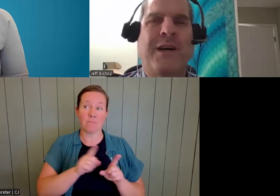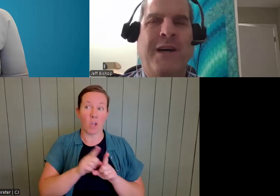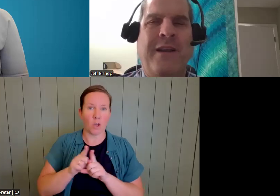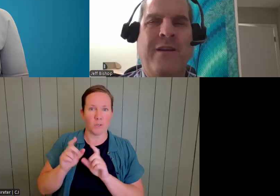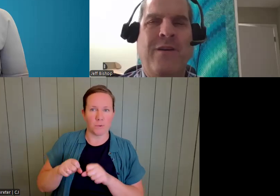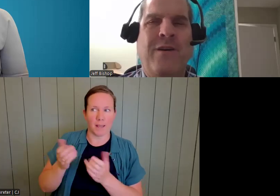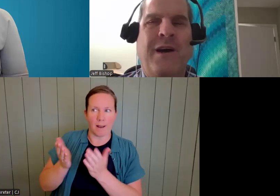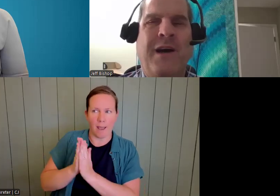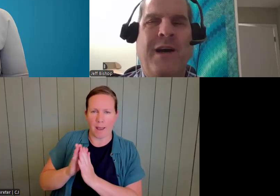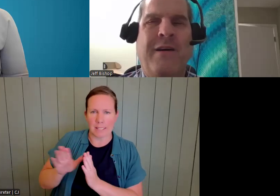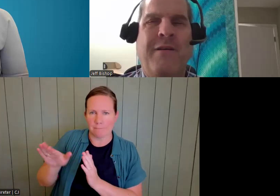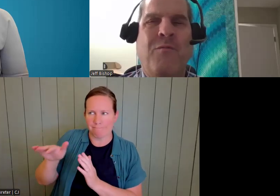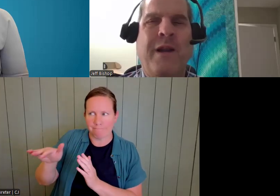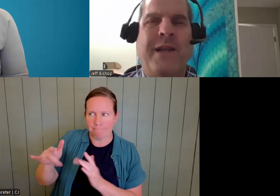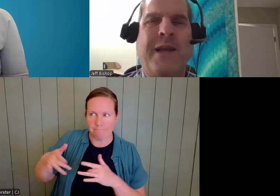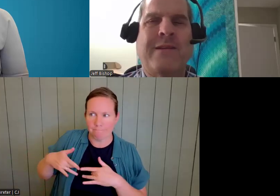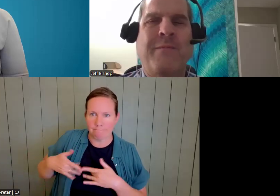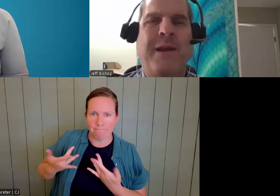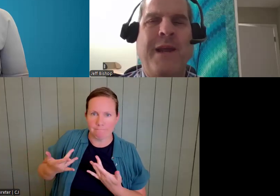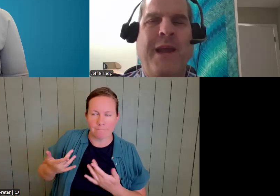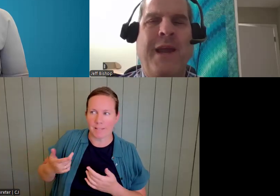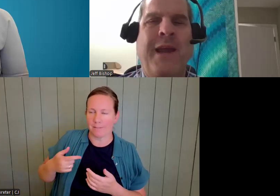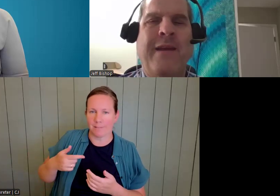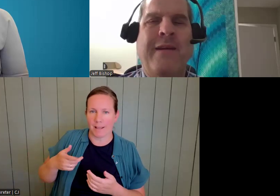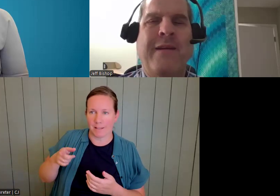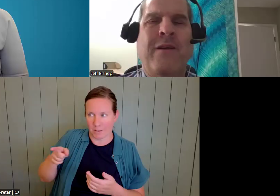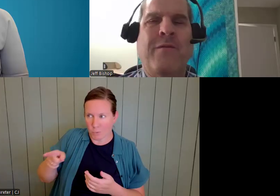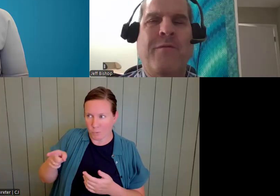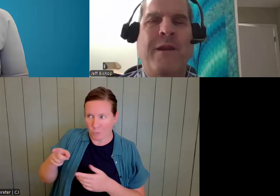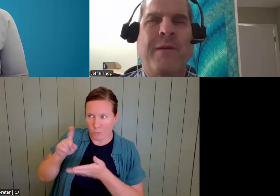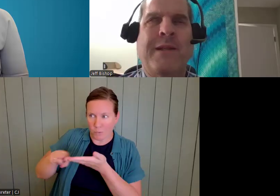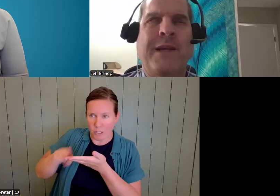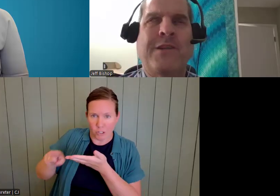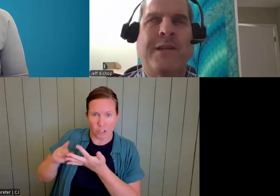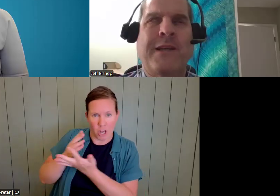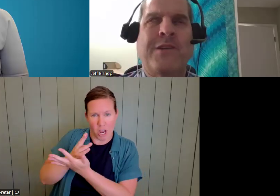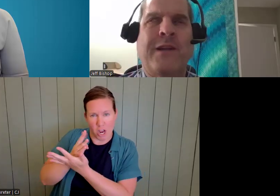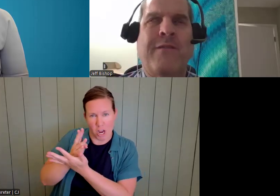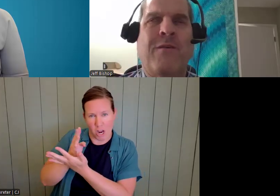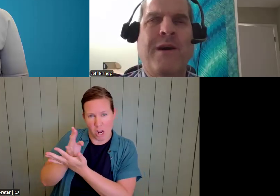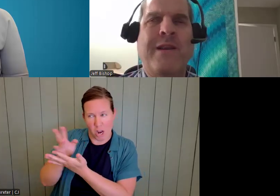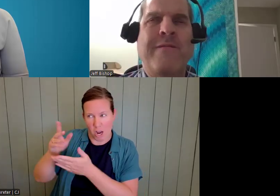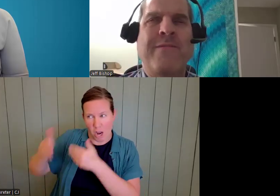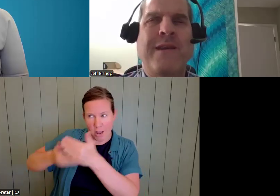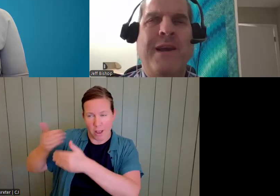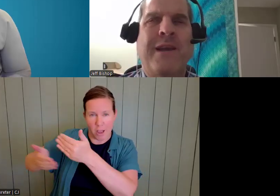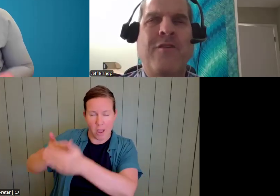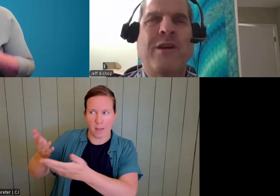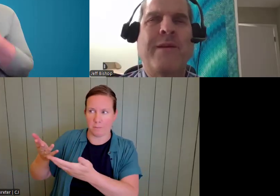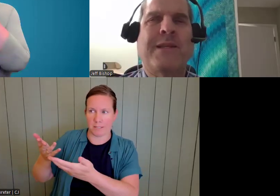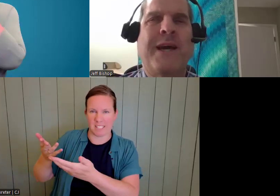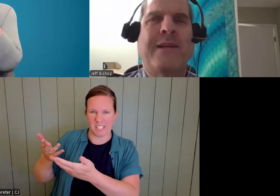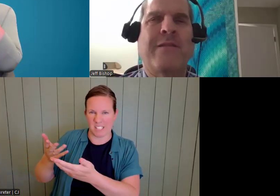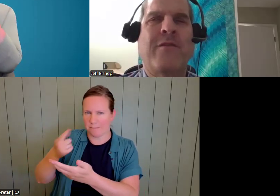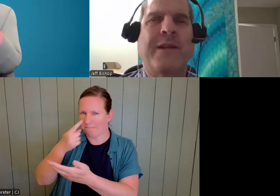research on." What it takes to be a rehabilitation technician level one. Can you